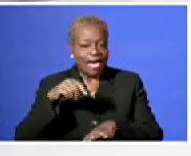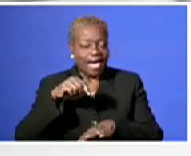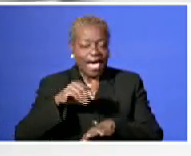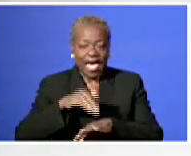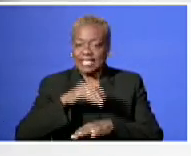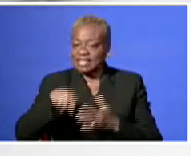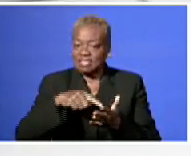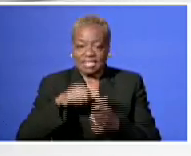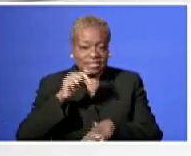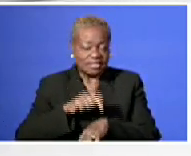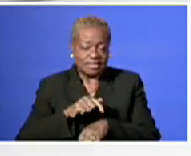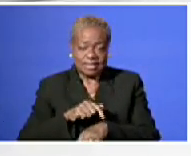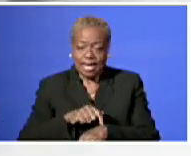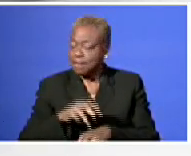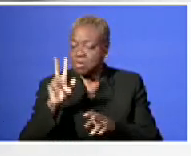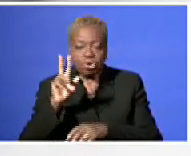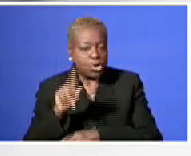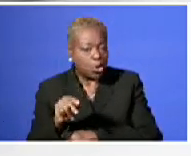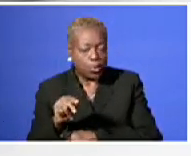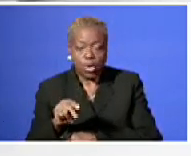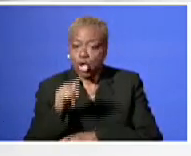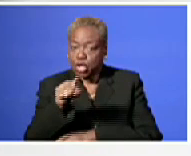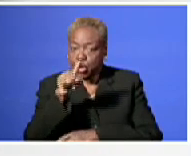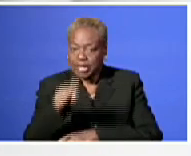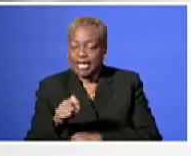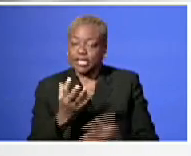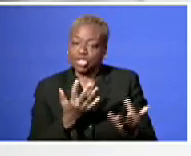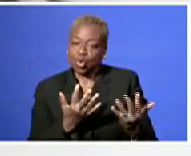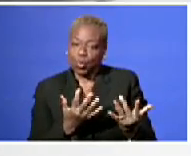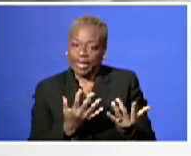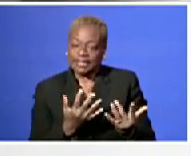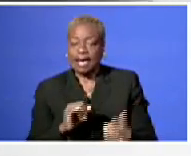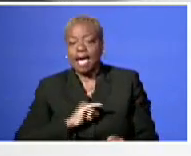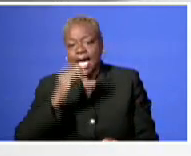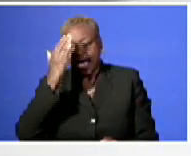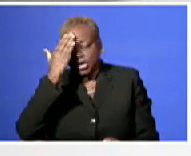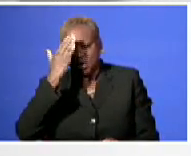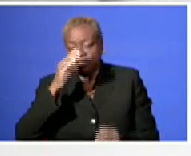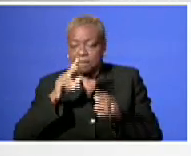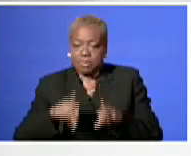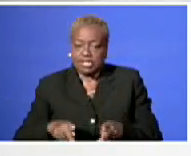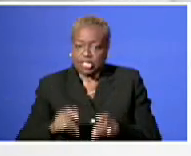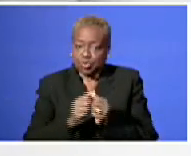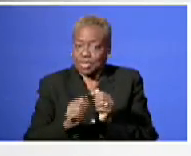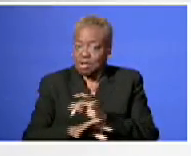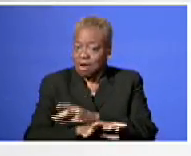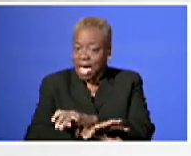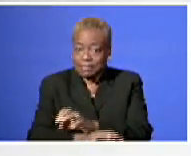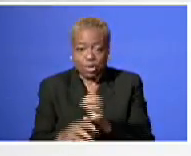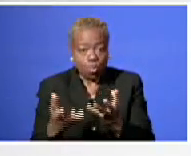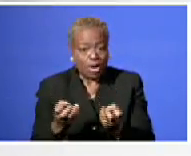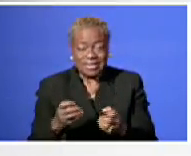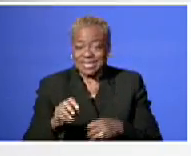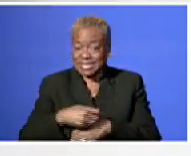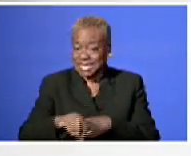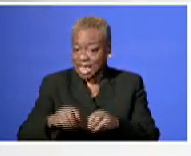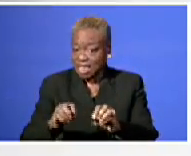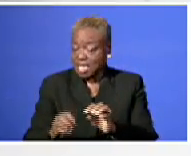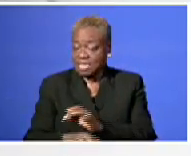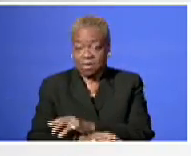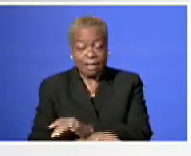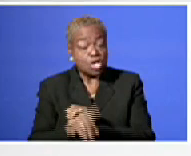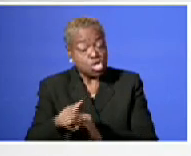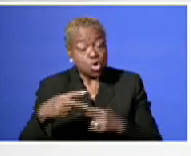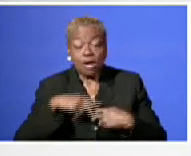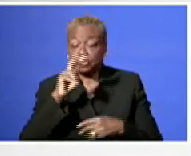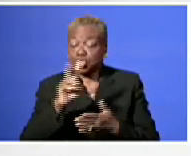time, no, you need to wait. I know there are persons who have their crabs and they want to sell their crabs. Well, they have 2 weeks,